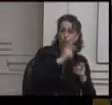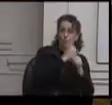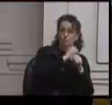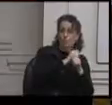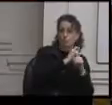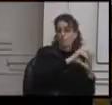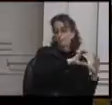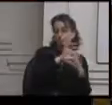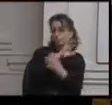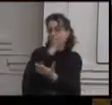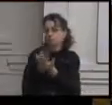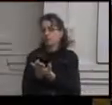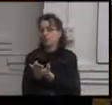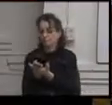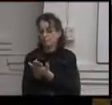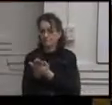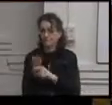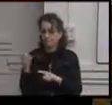rescue.